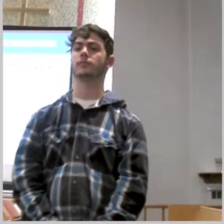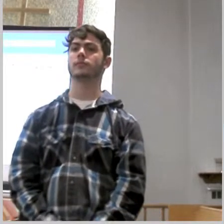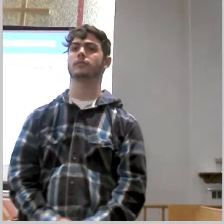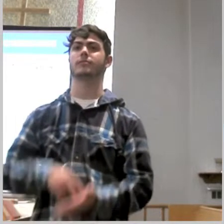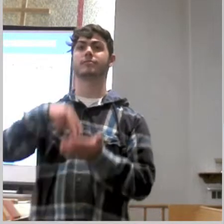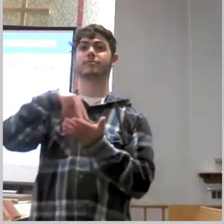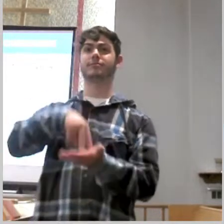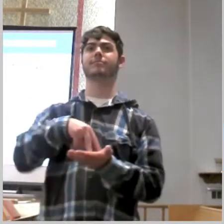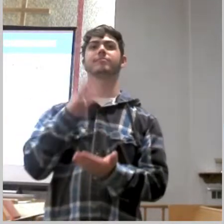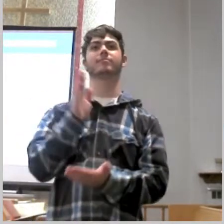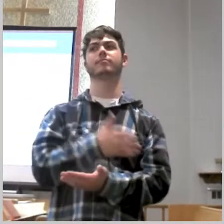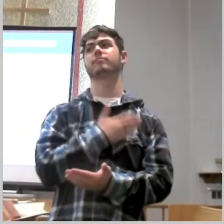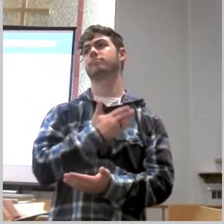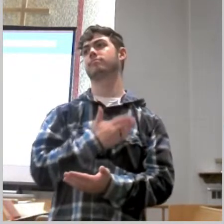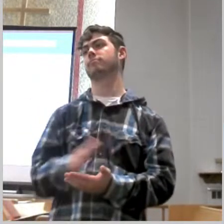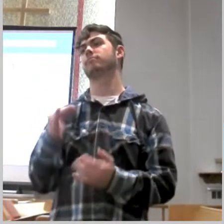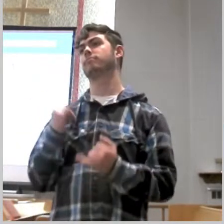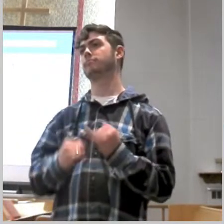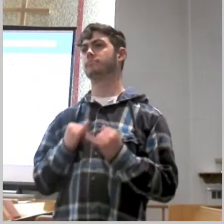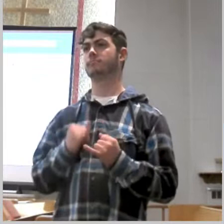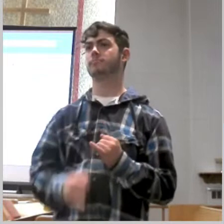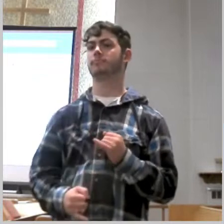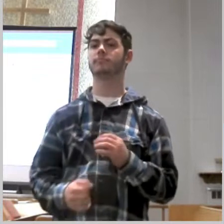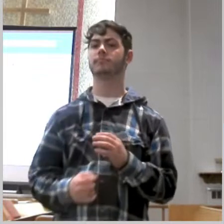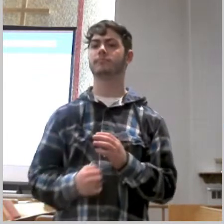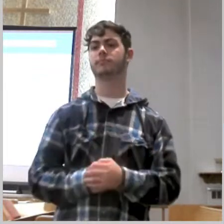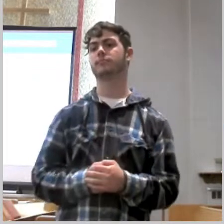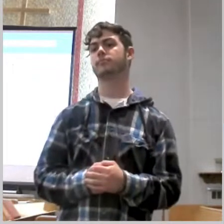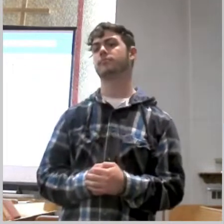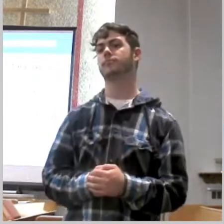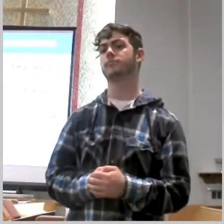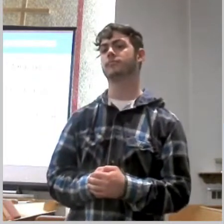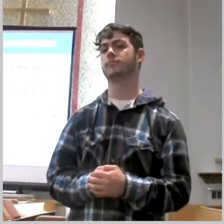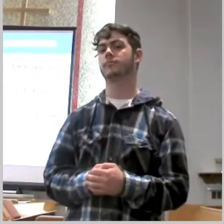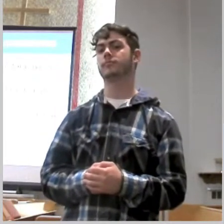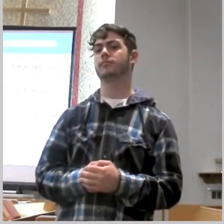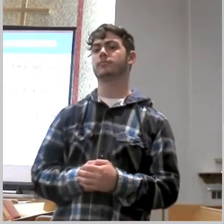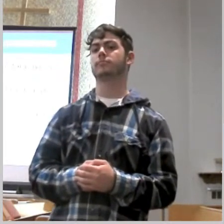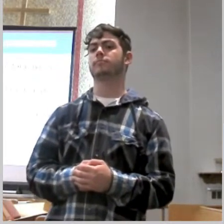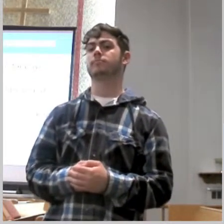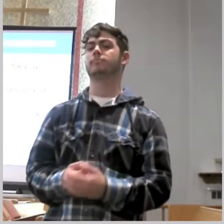Okay, let us all stand as we sing the greatest commands given to us.